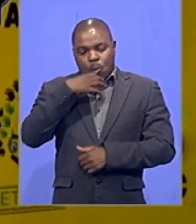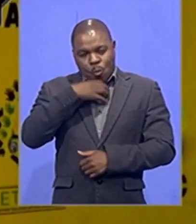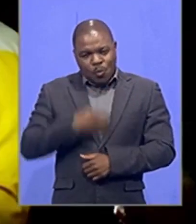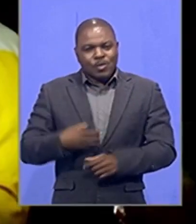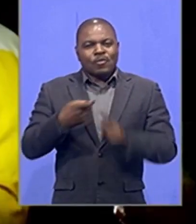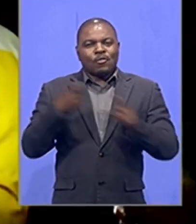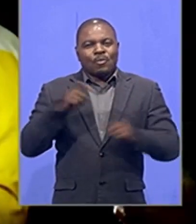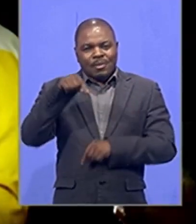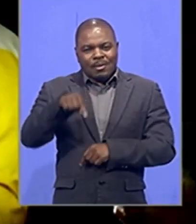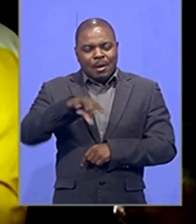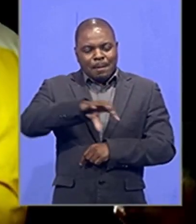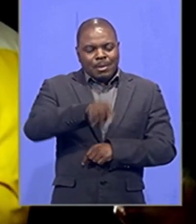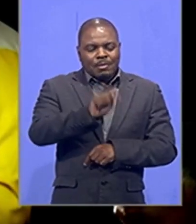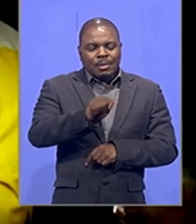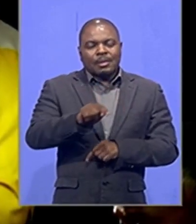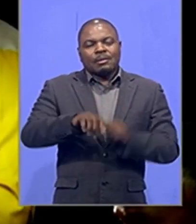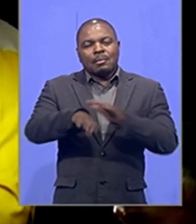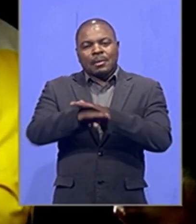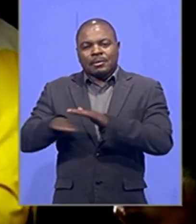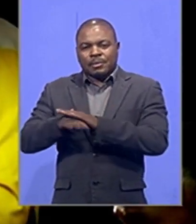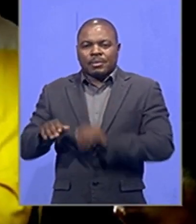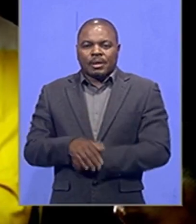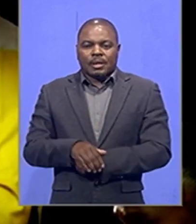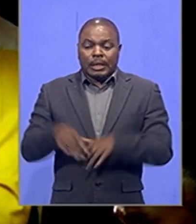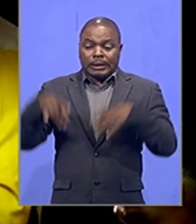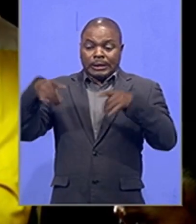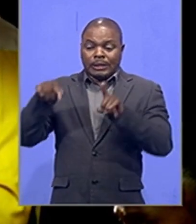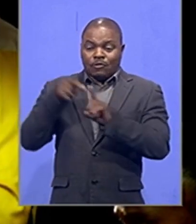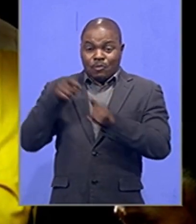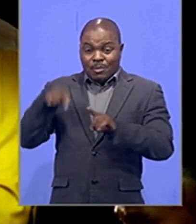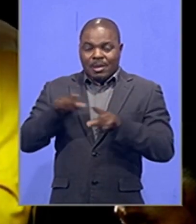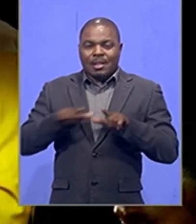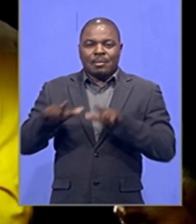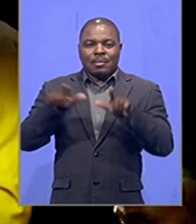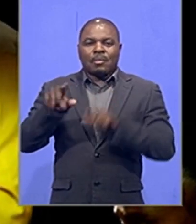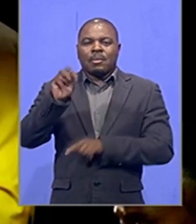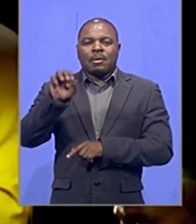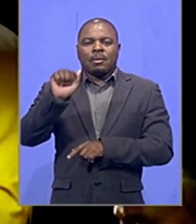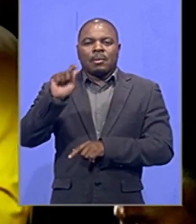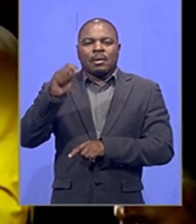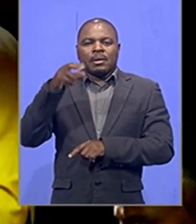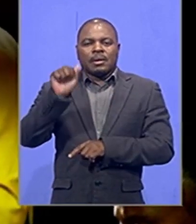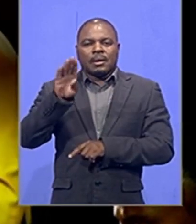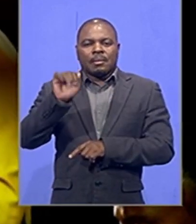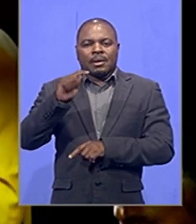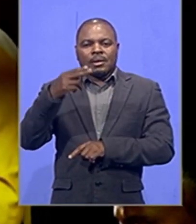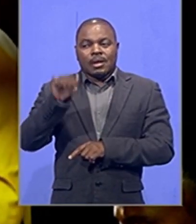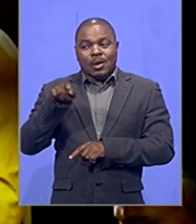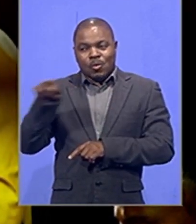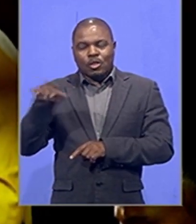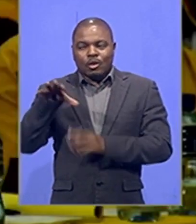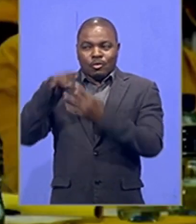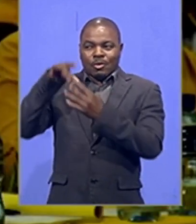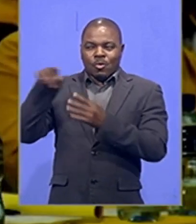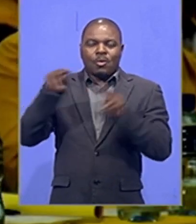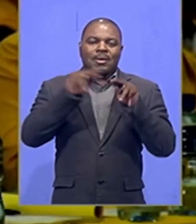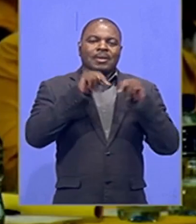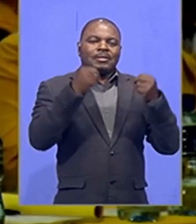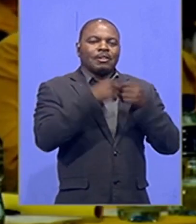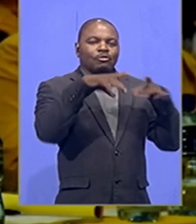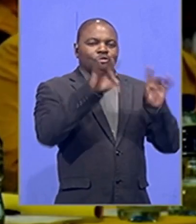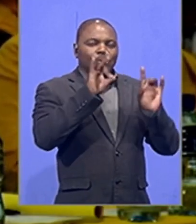Limpopo. Modula stulo wa ANC ka Limpopo Stendi Mathabata yo le yana a hlokotšego go phenkgišanela maemo a bodula setulo bja bosetšhaba o